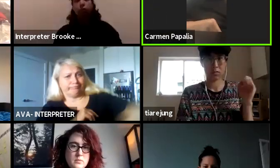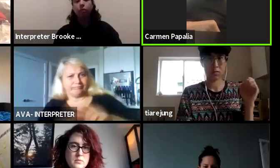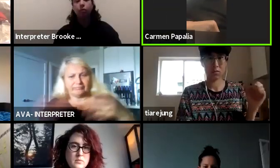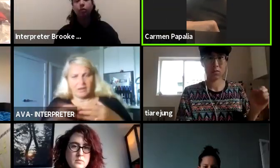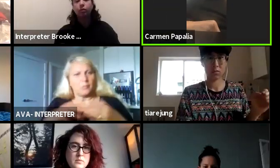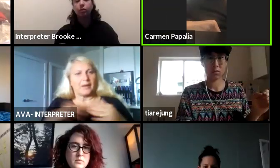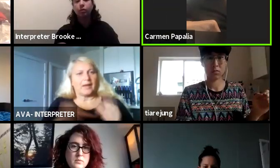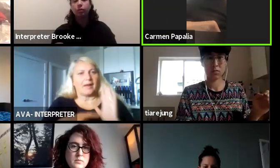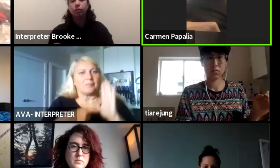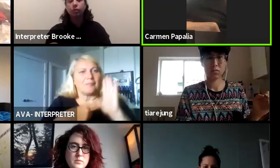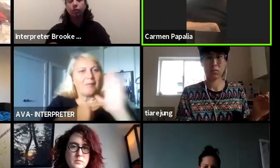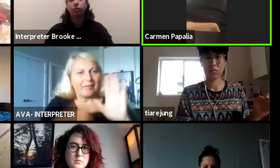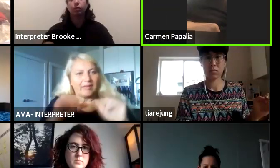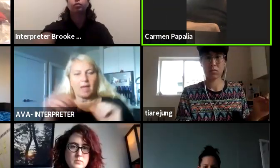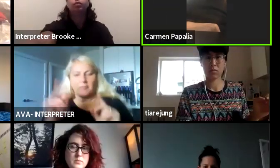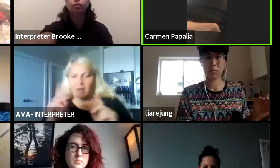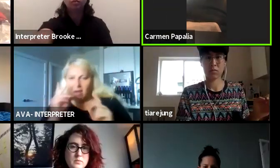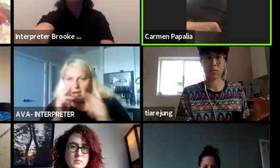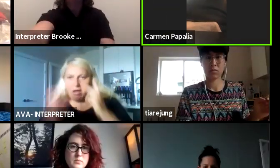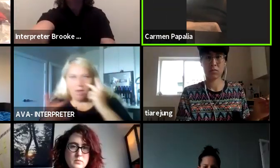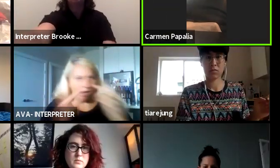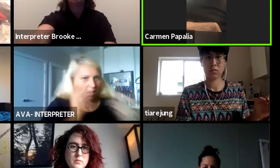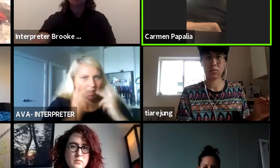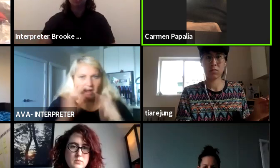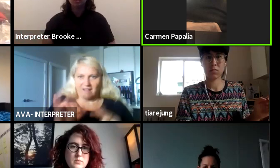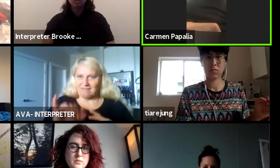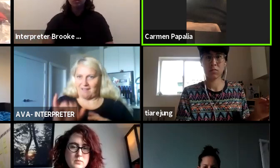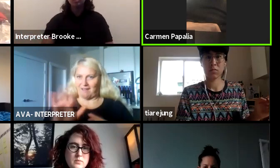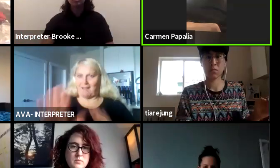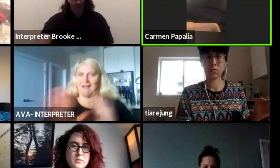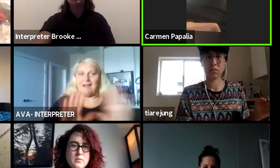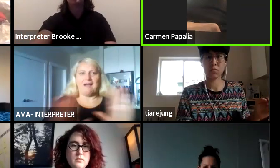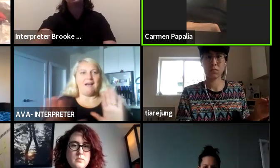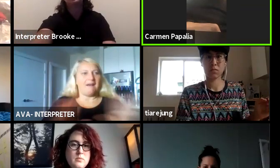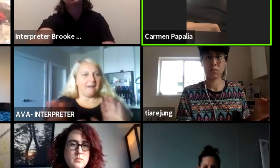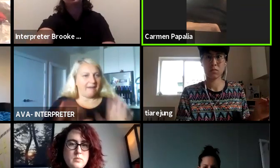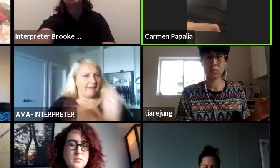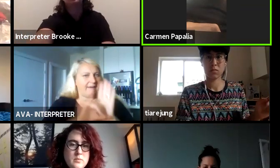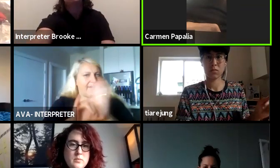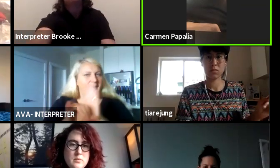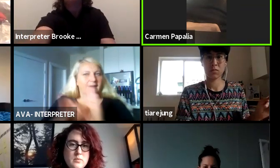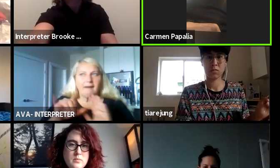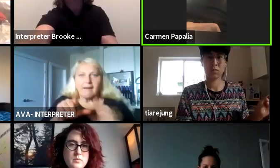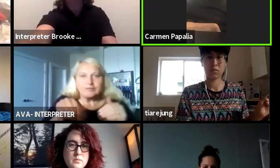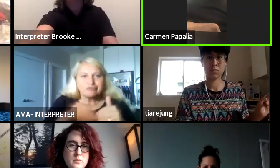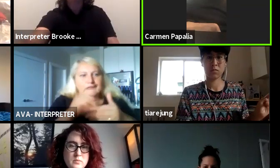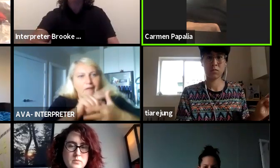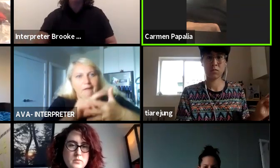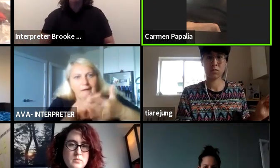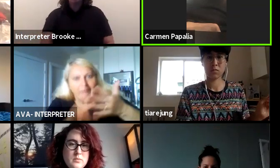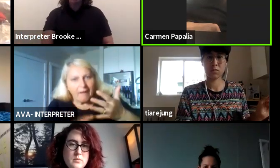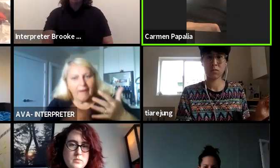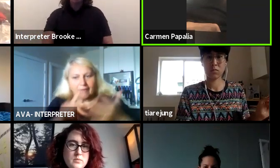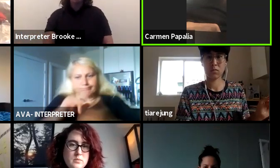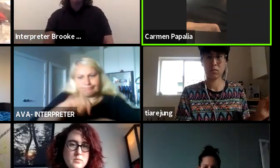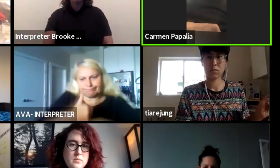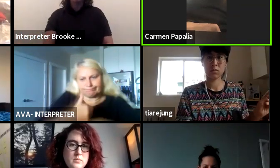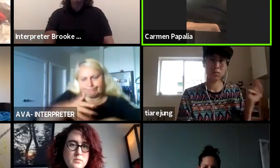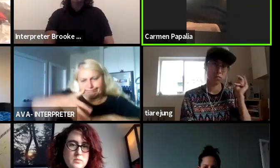do online and offline. But yeah, that's the big thing, I think, is really establishing